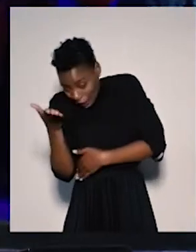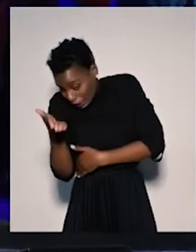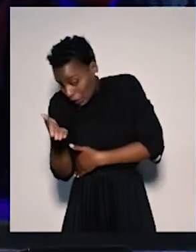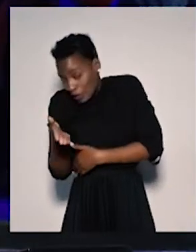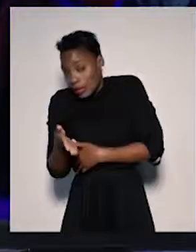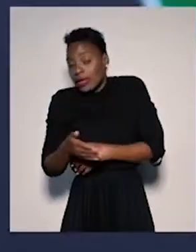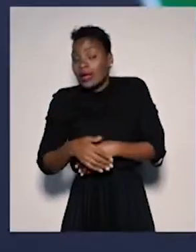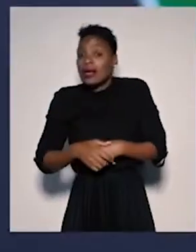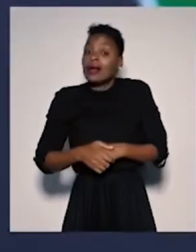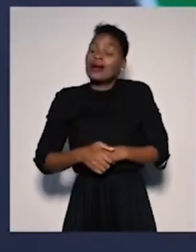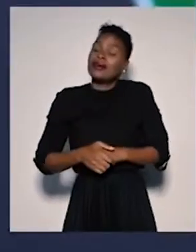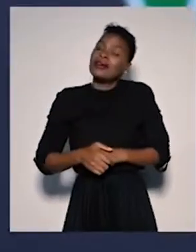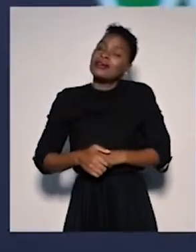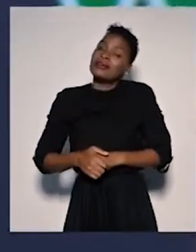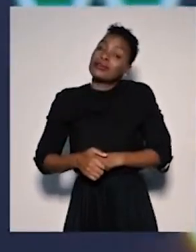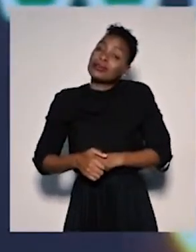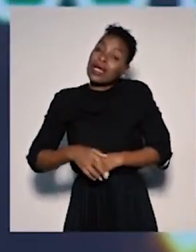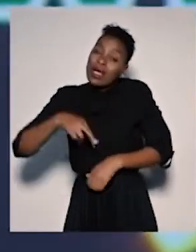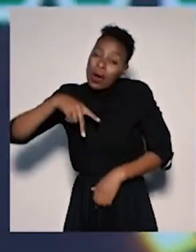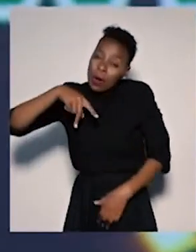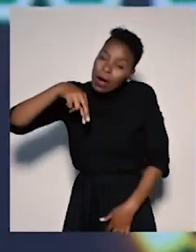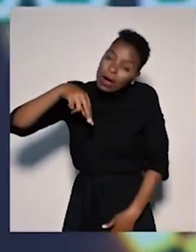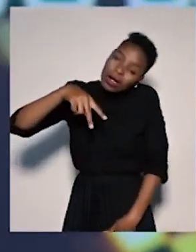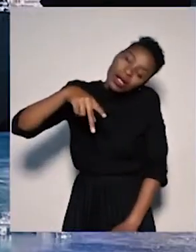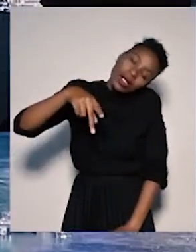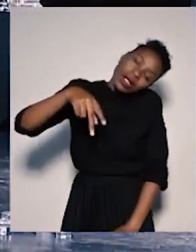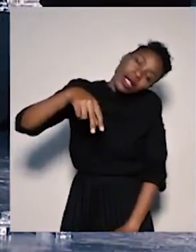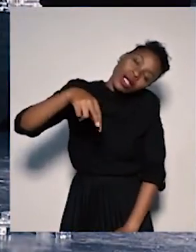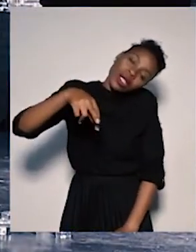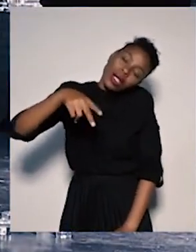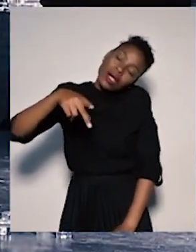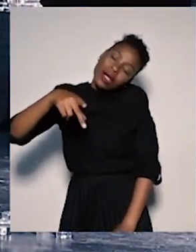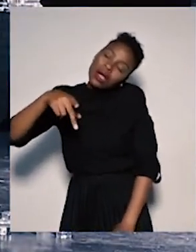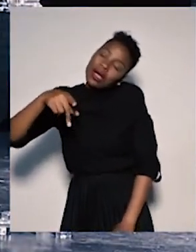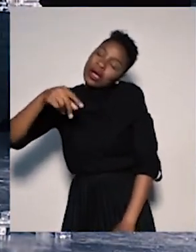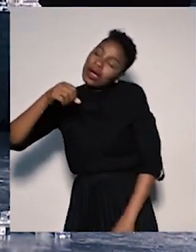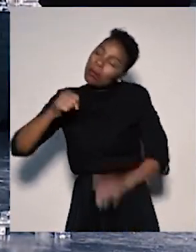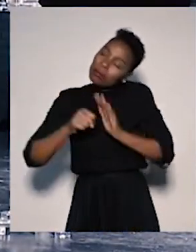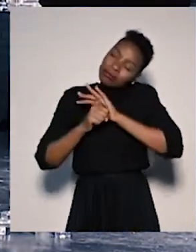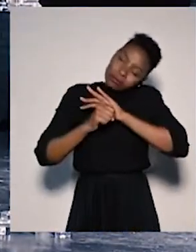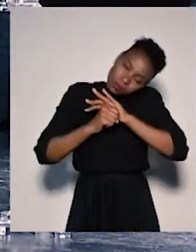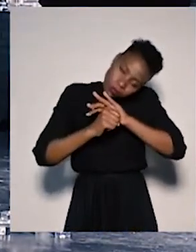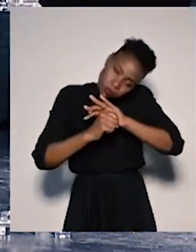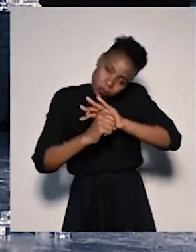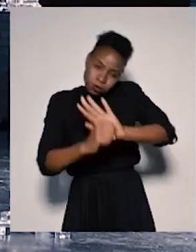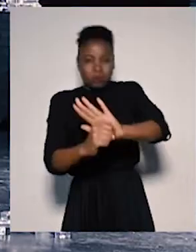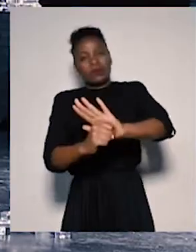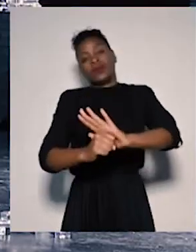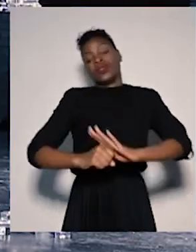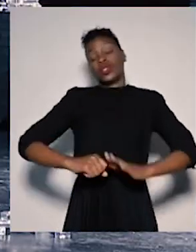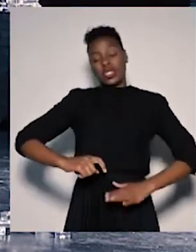You're here. You're walking on the edge. You're pushing your tolerance level.